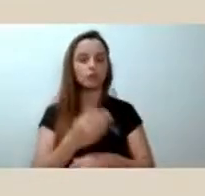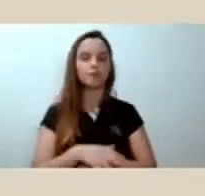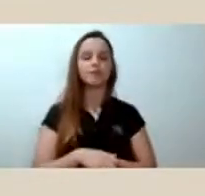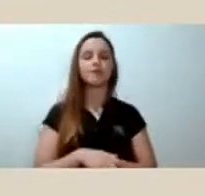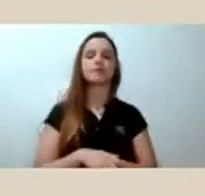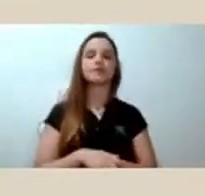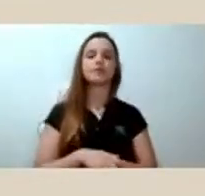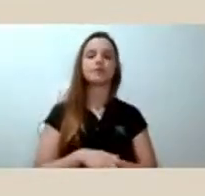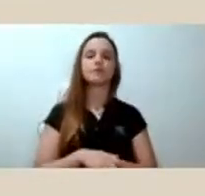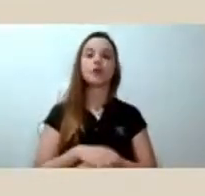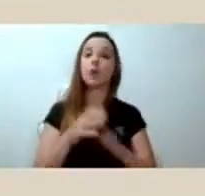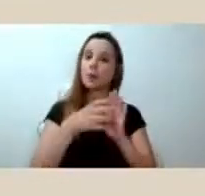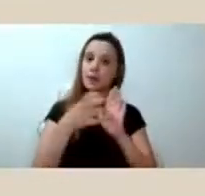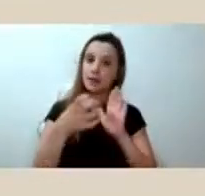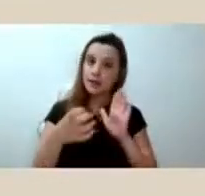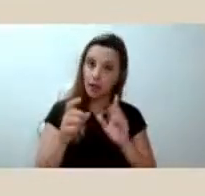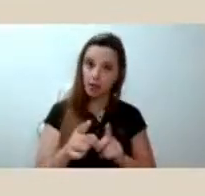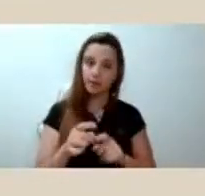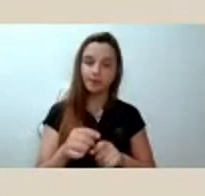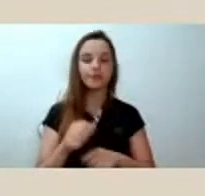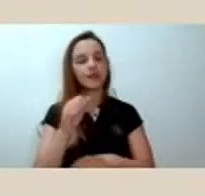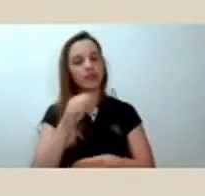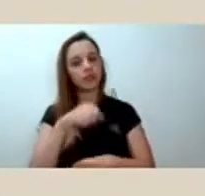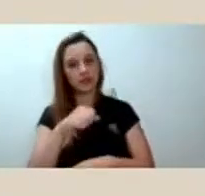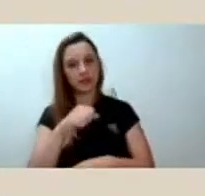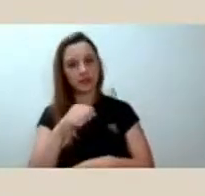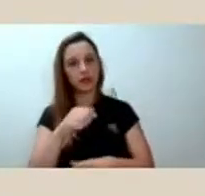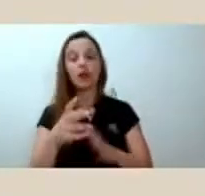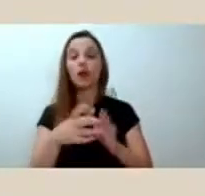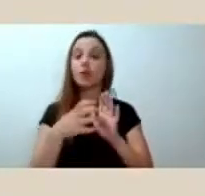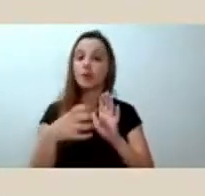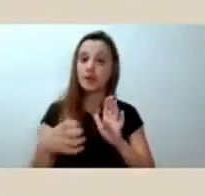help us address. Yes. Com a Sorry, complexidade.